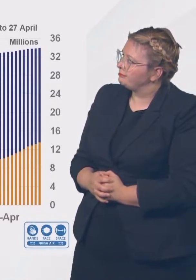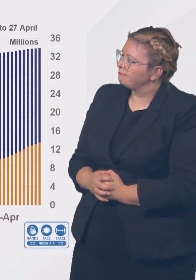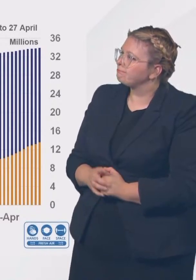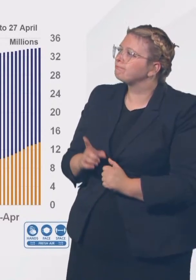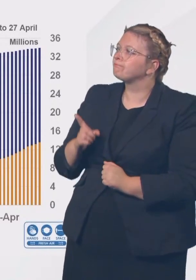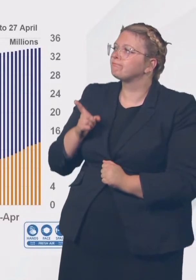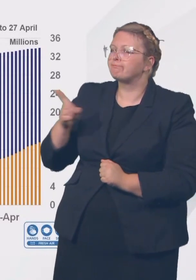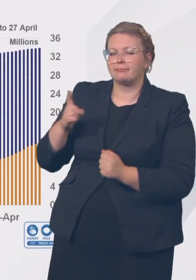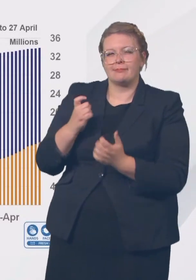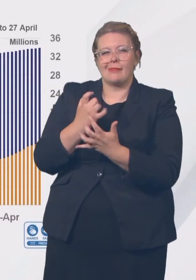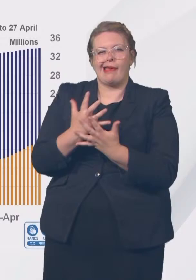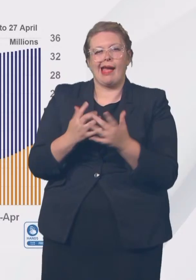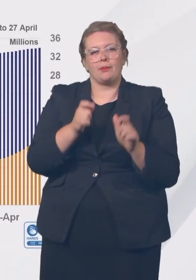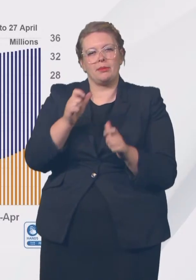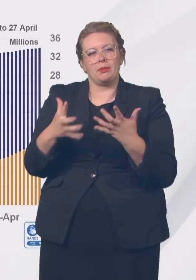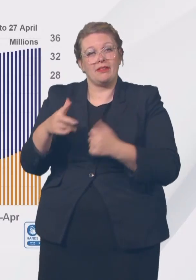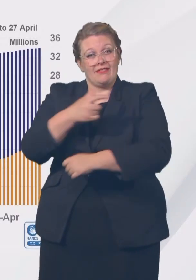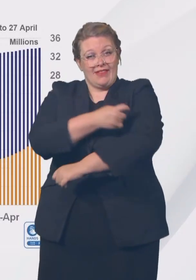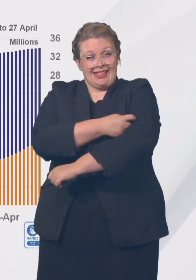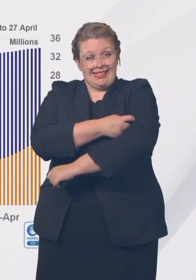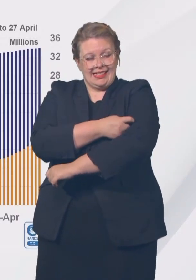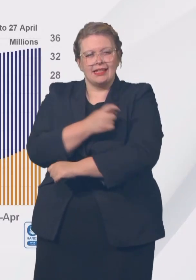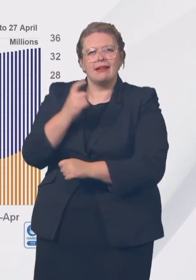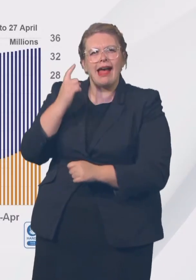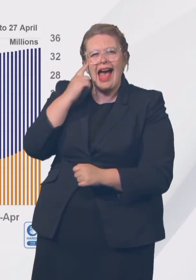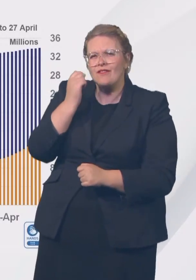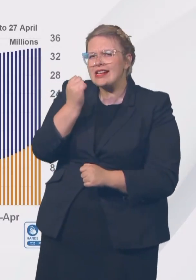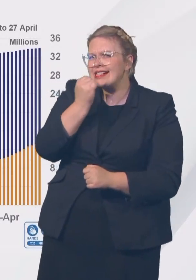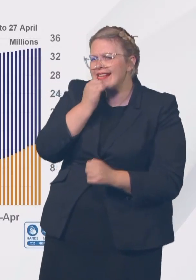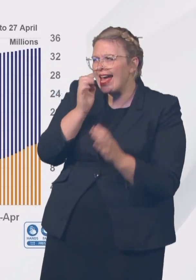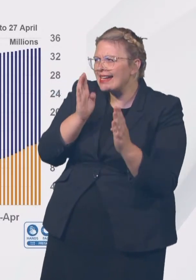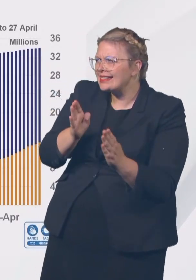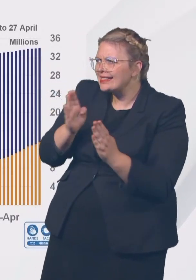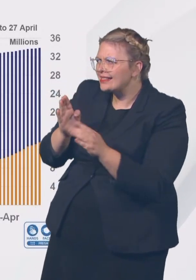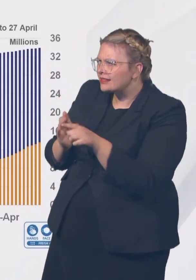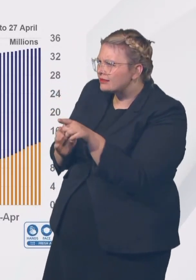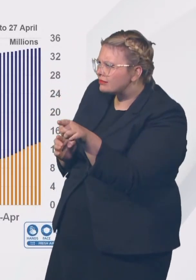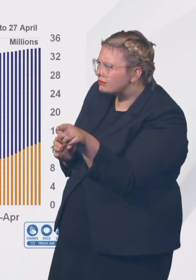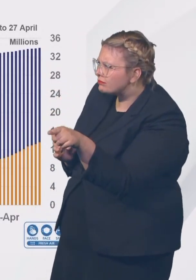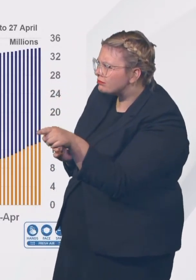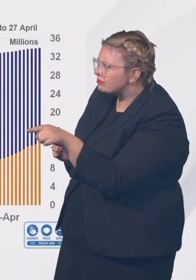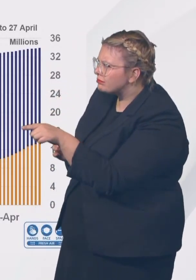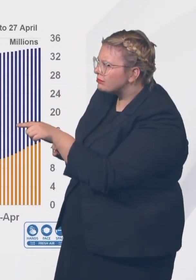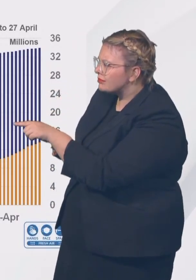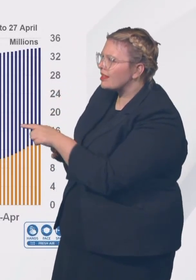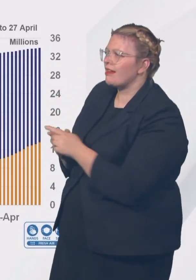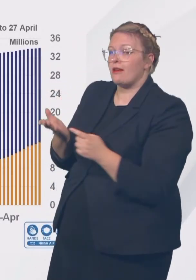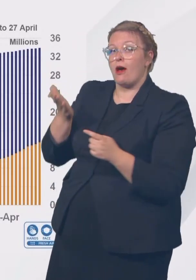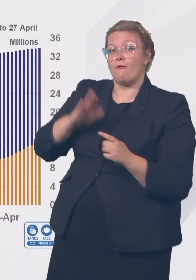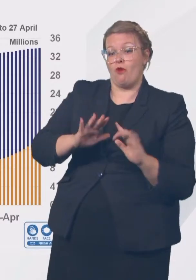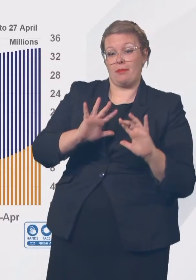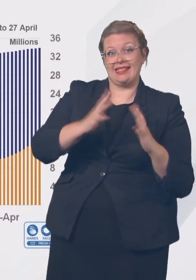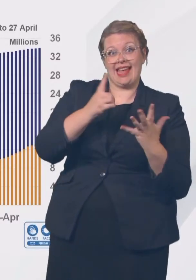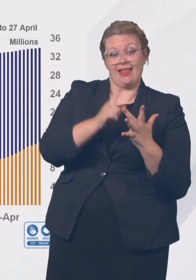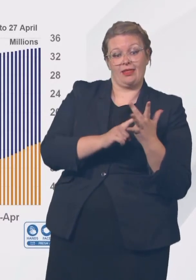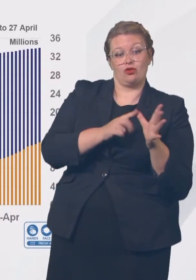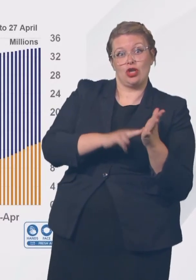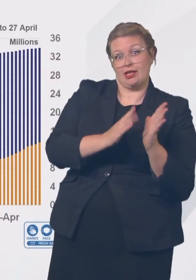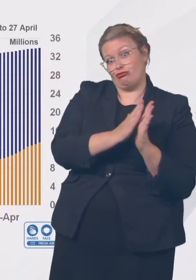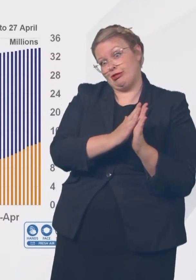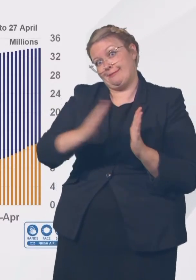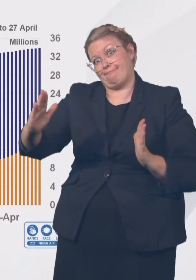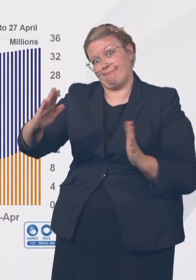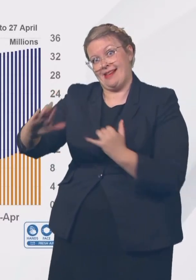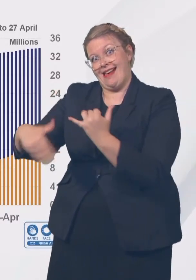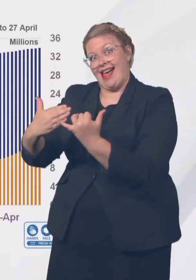timescales along the bottom. You can see that this slide is arrayed from the 10th of January until late April. And it's an